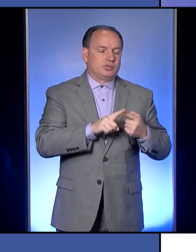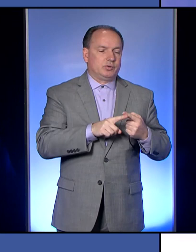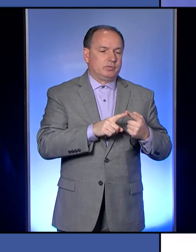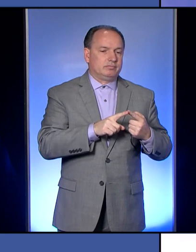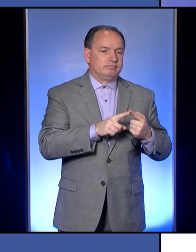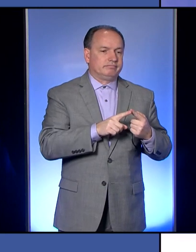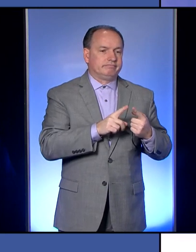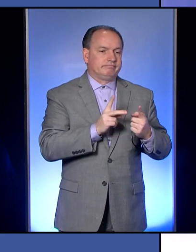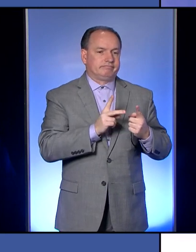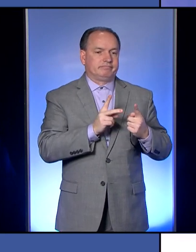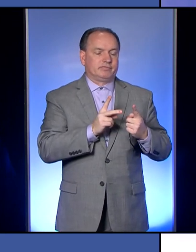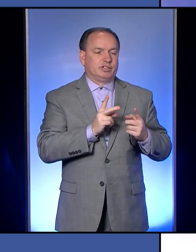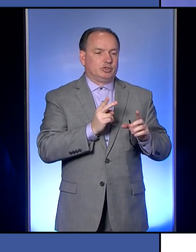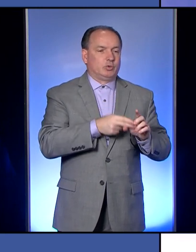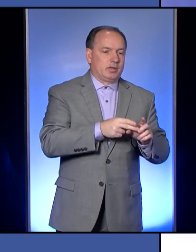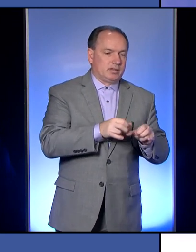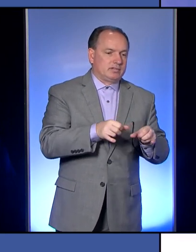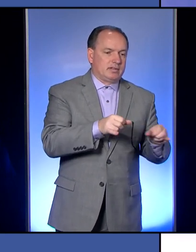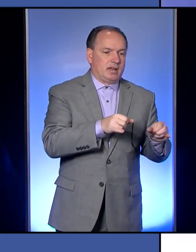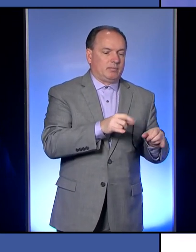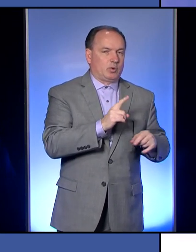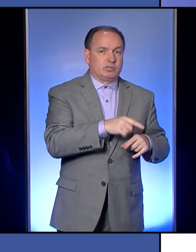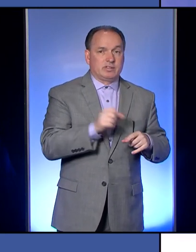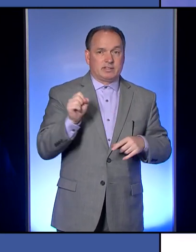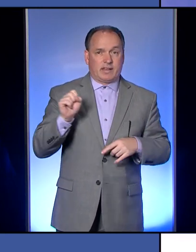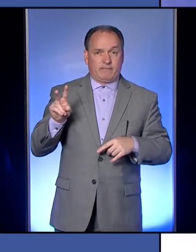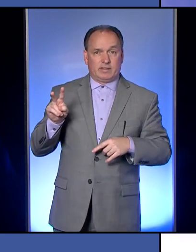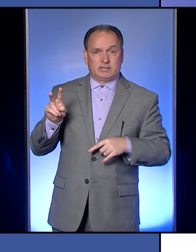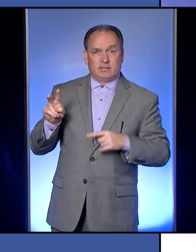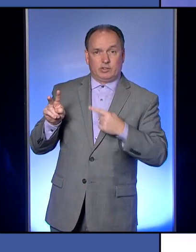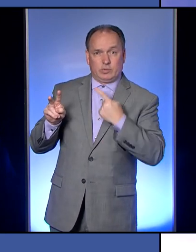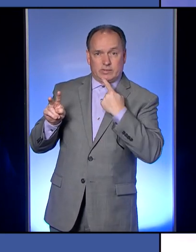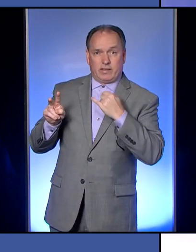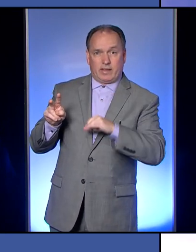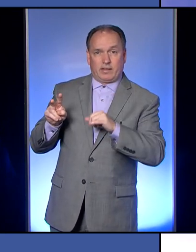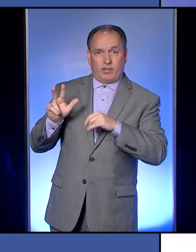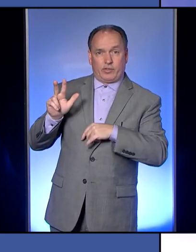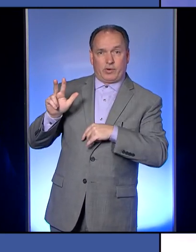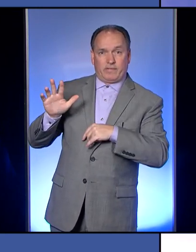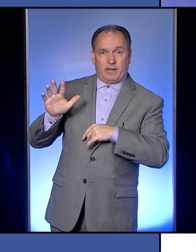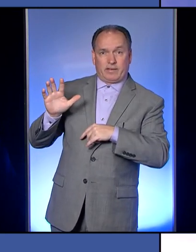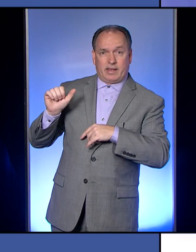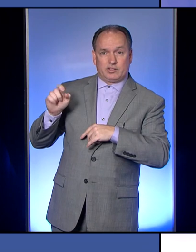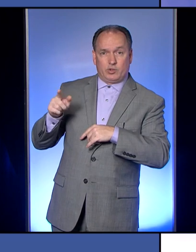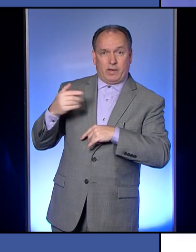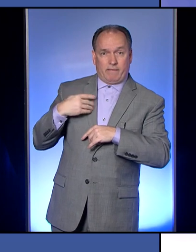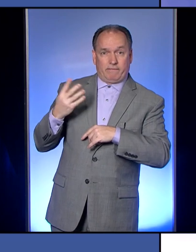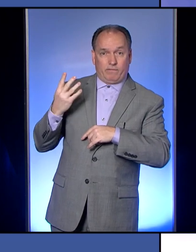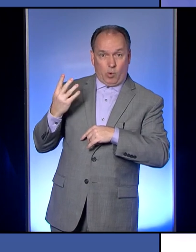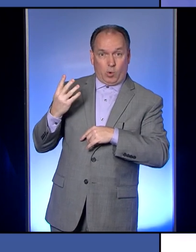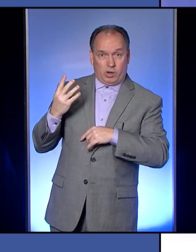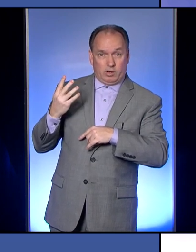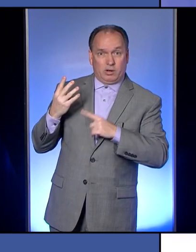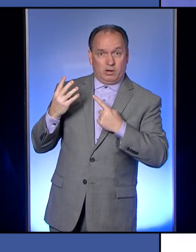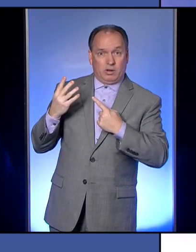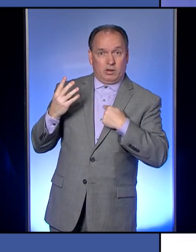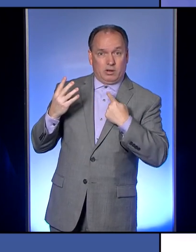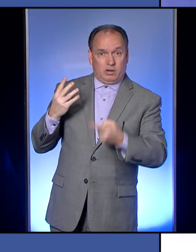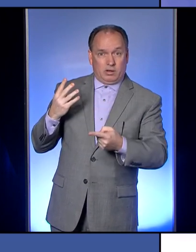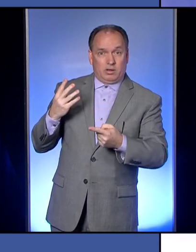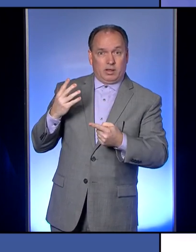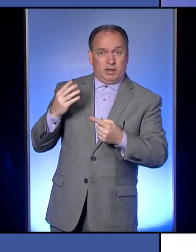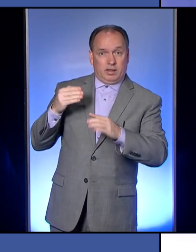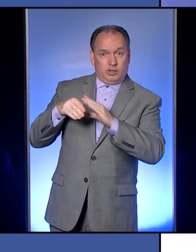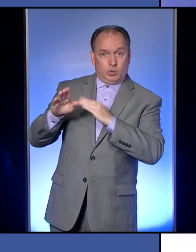but so for St. Vincent, is it safe to say out of the 35 cases, you have four of those cases at